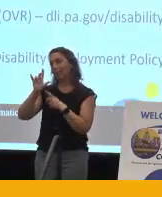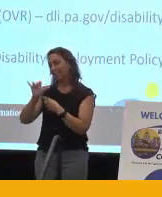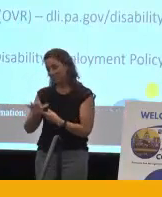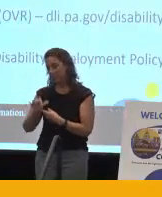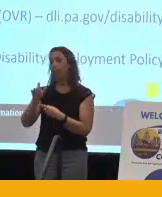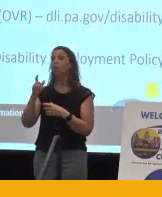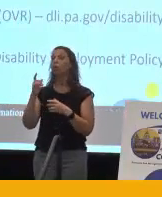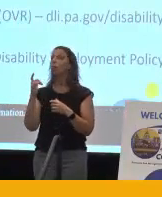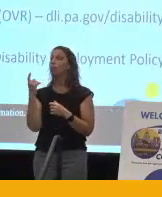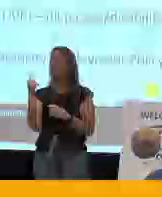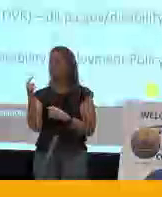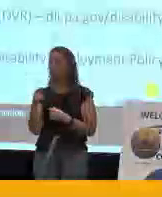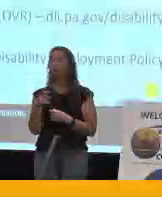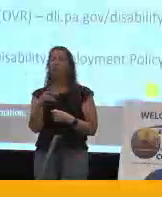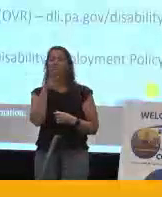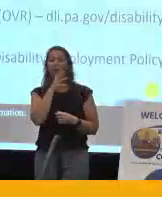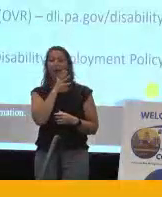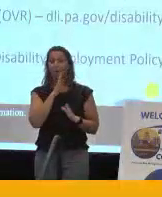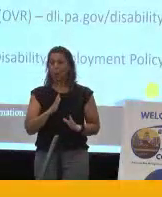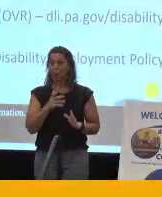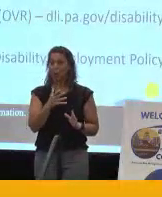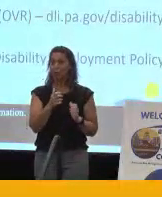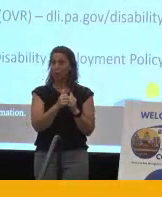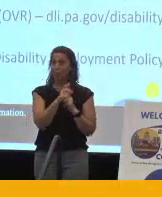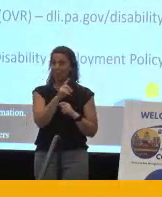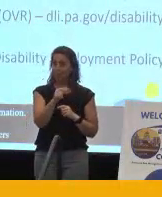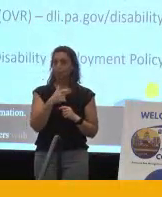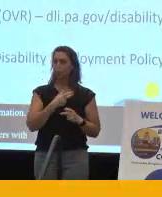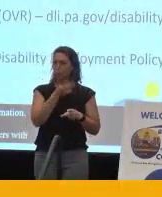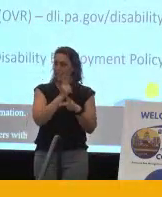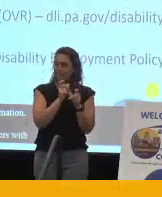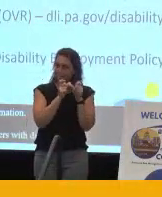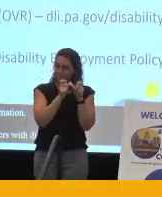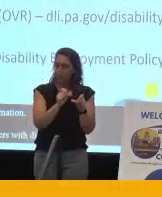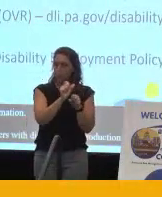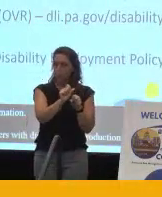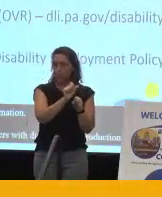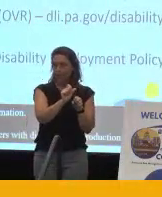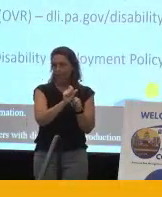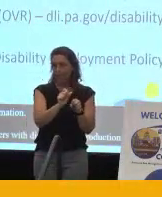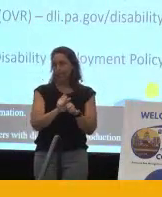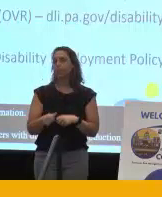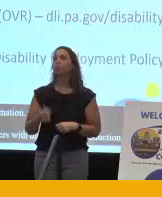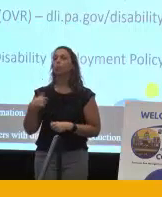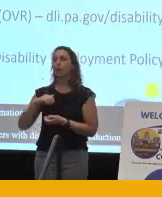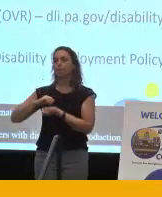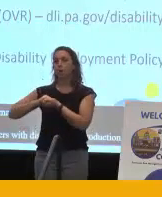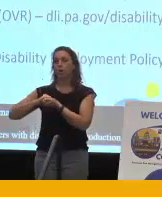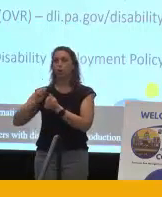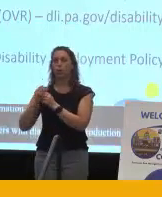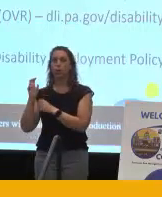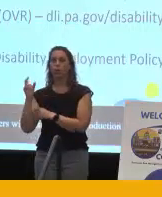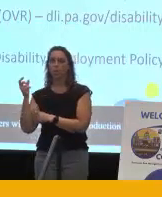with disabilities in production agriculture. It is a grant that is funded through the USDA NIFA, and we partner with